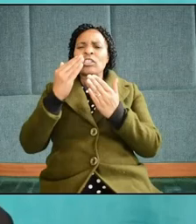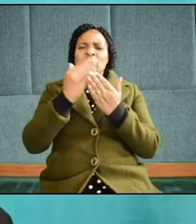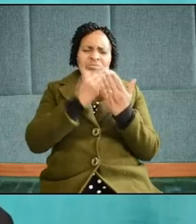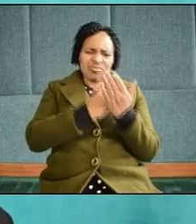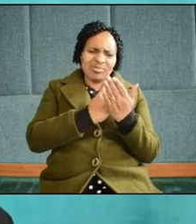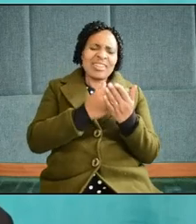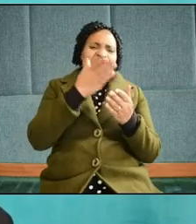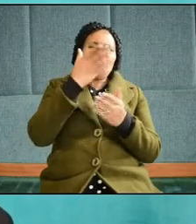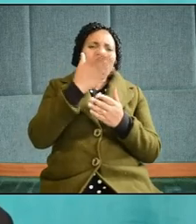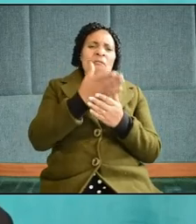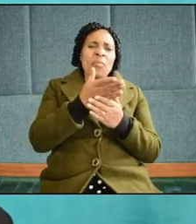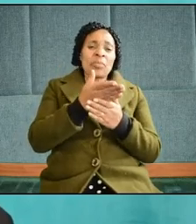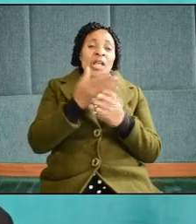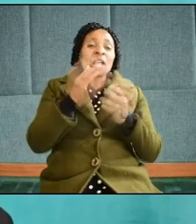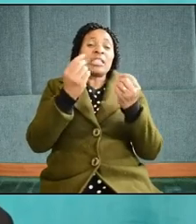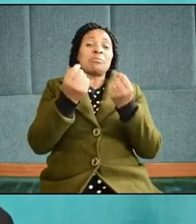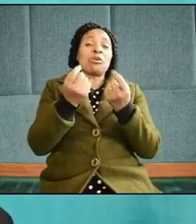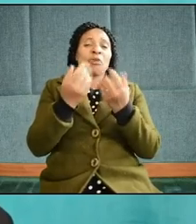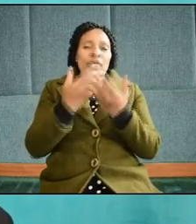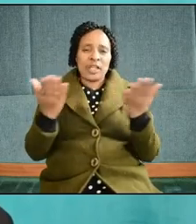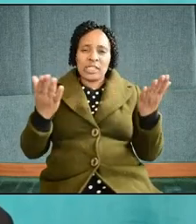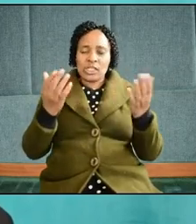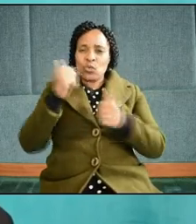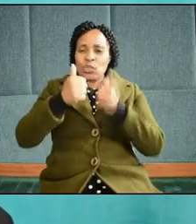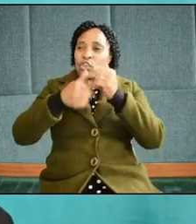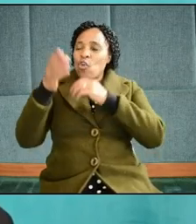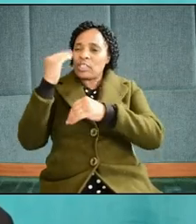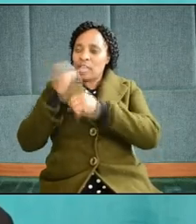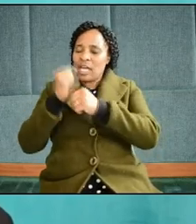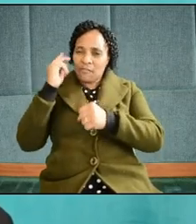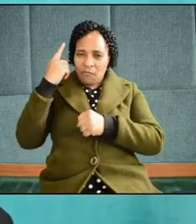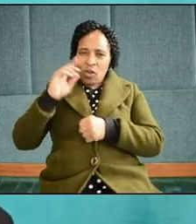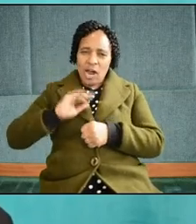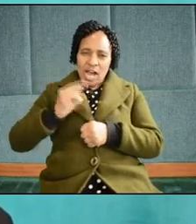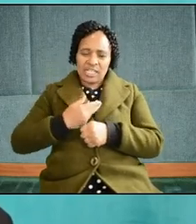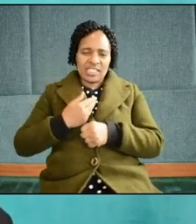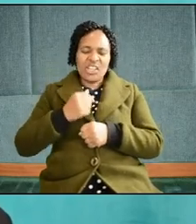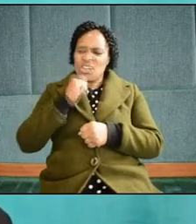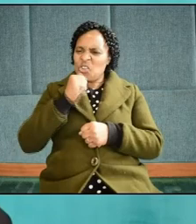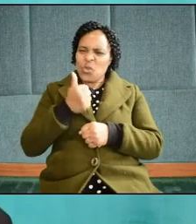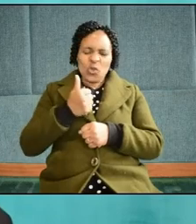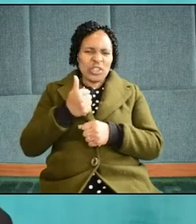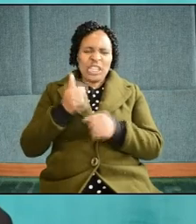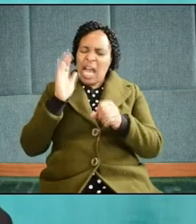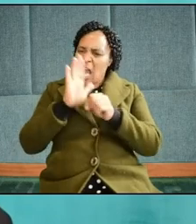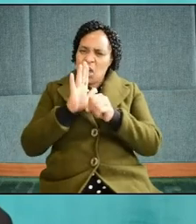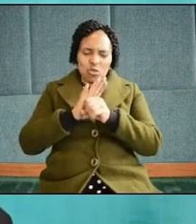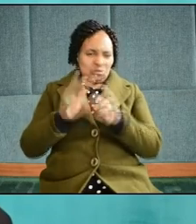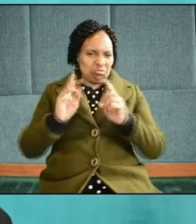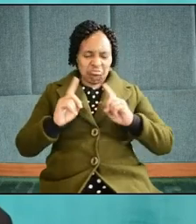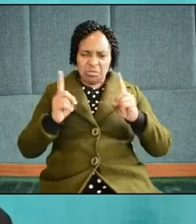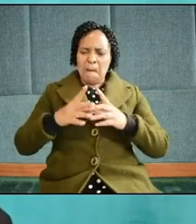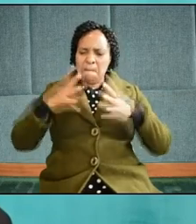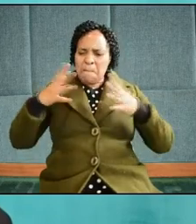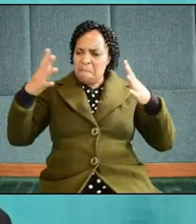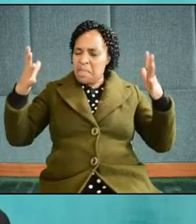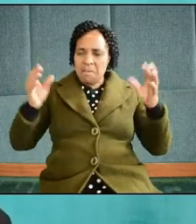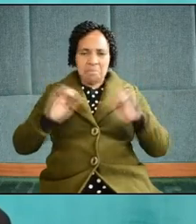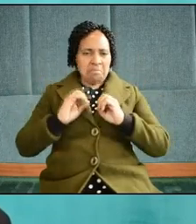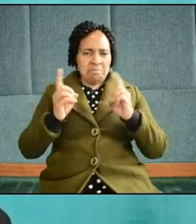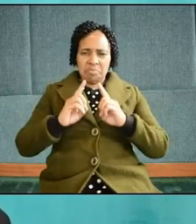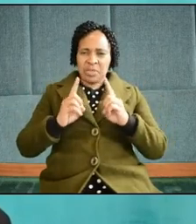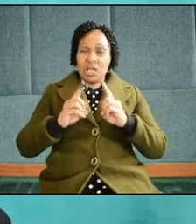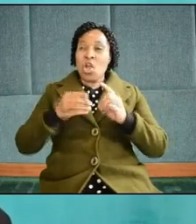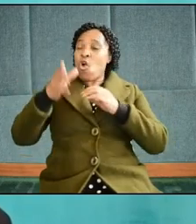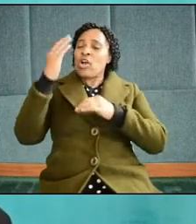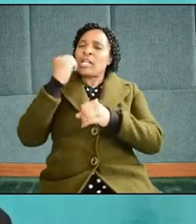things. Often, the things that God does for us aren't like humongous things, or he does